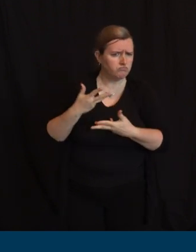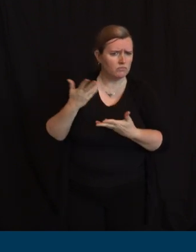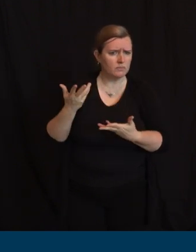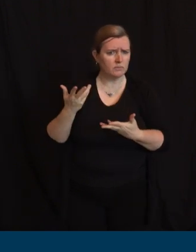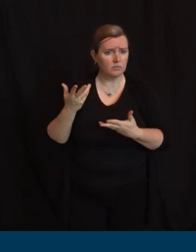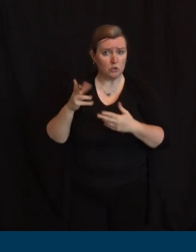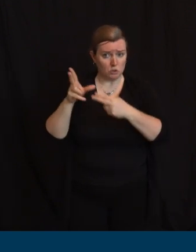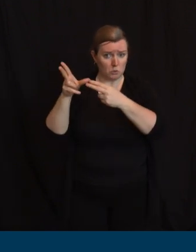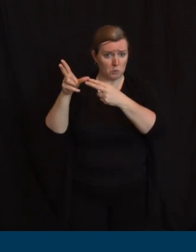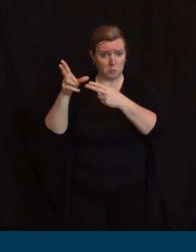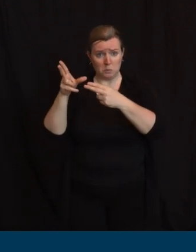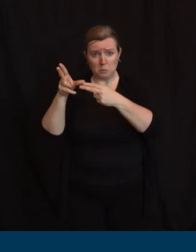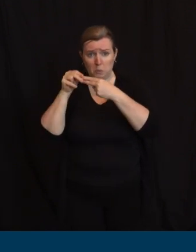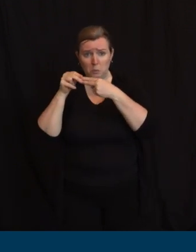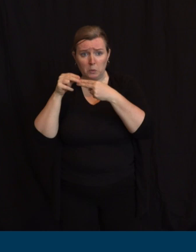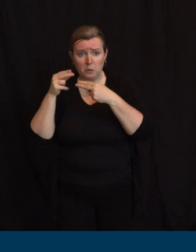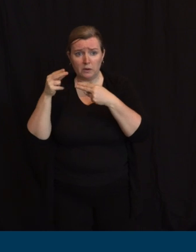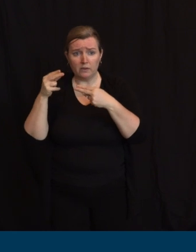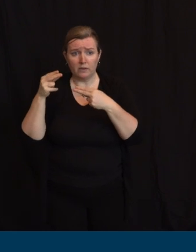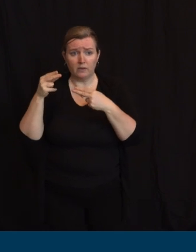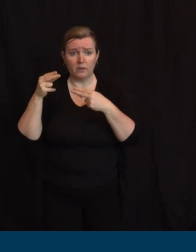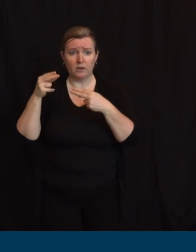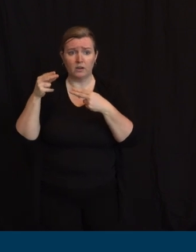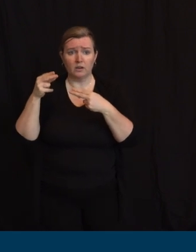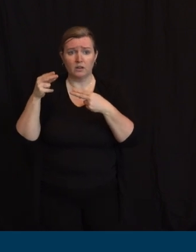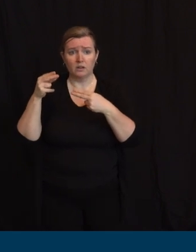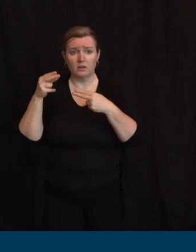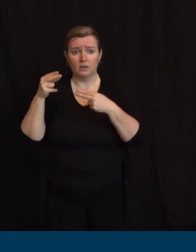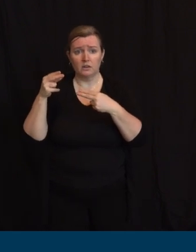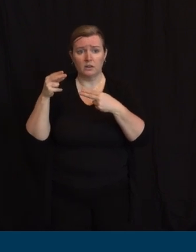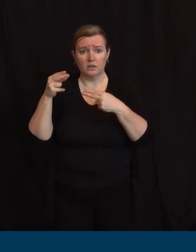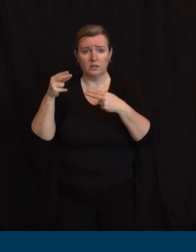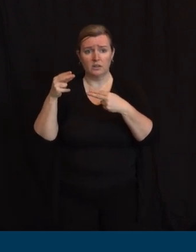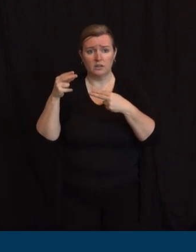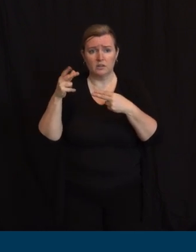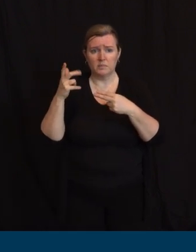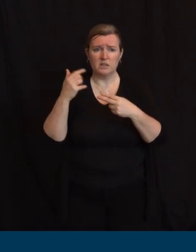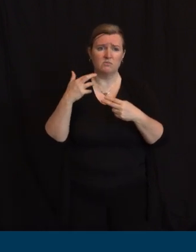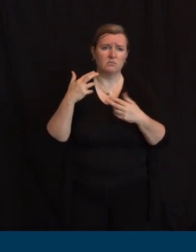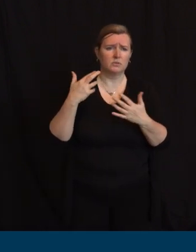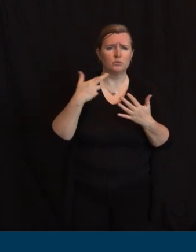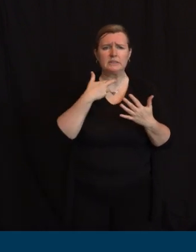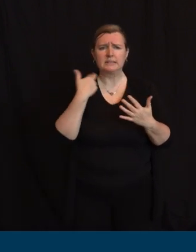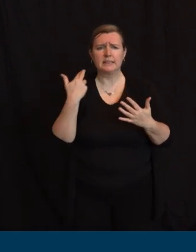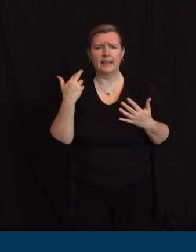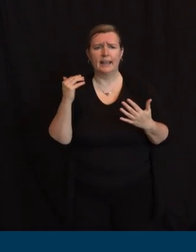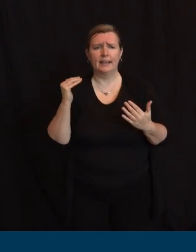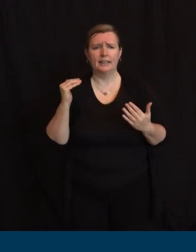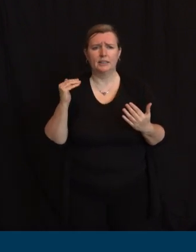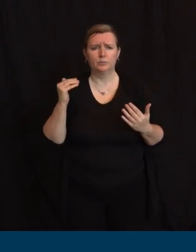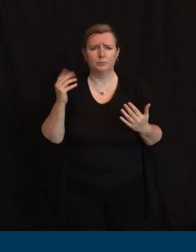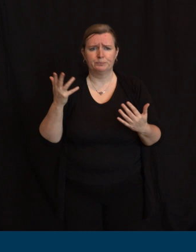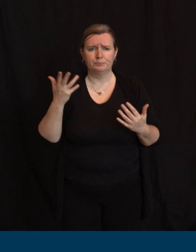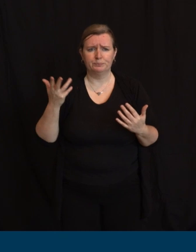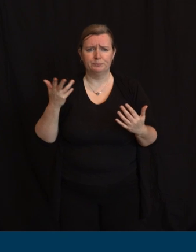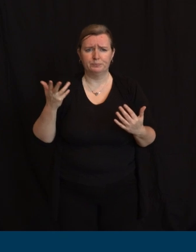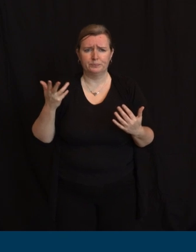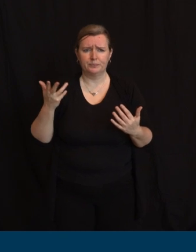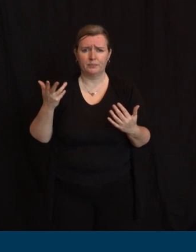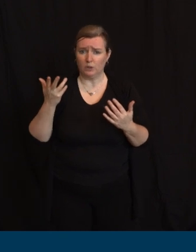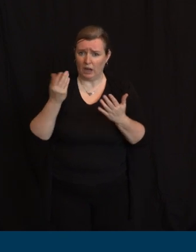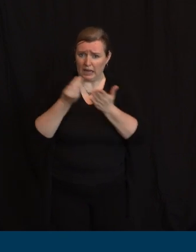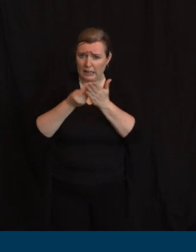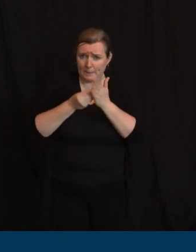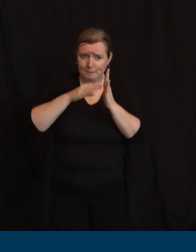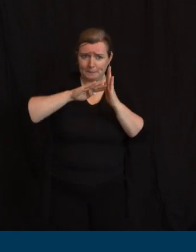plan doesn't happen, what's the alternative? And I have a question from Daniel Munoz of NJ Biz. Regarding